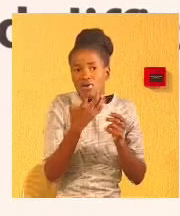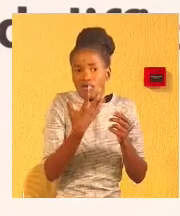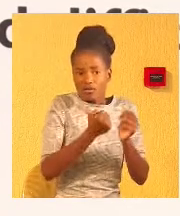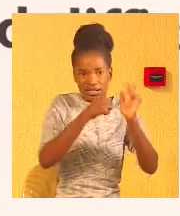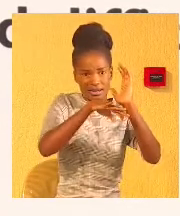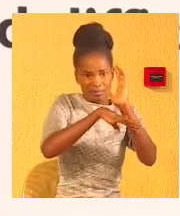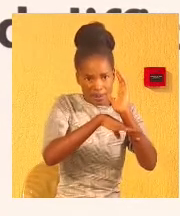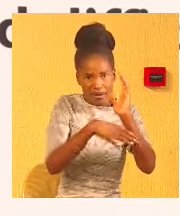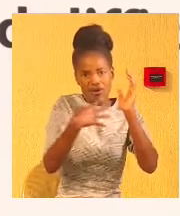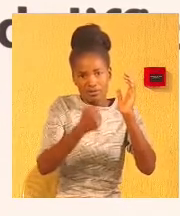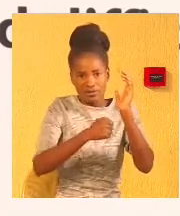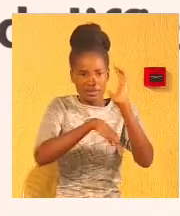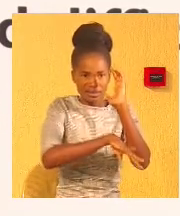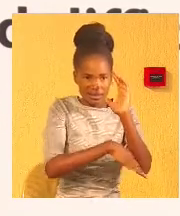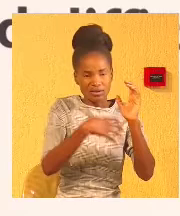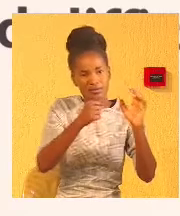access for their produce.